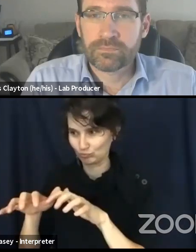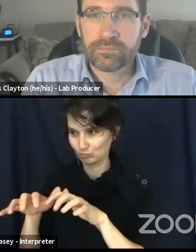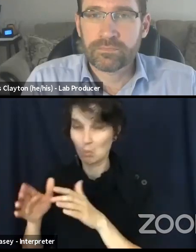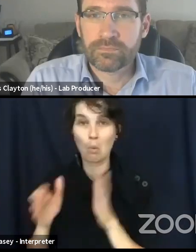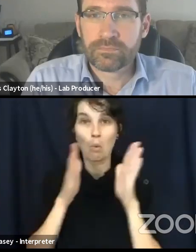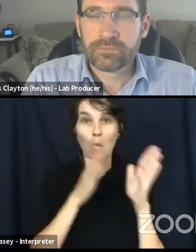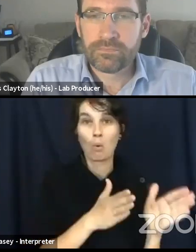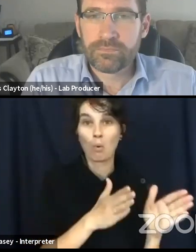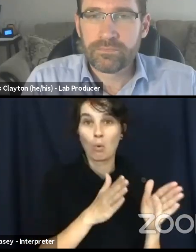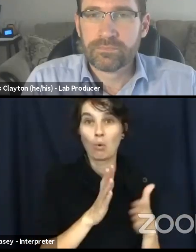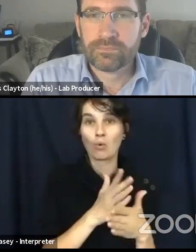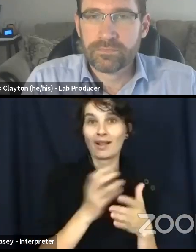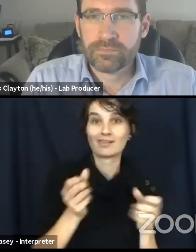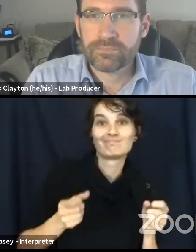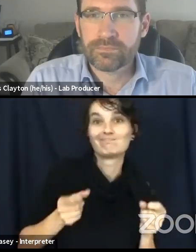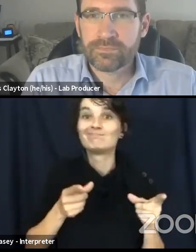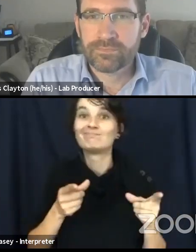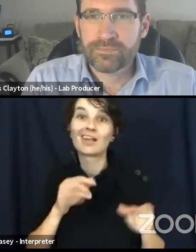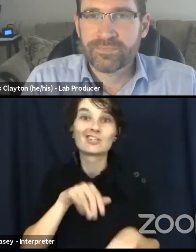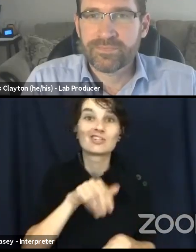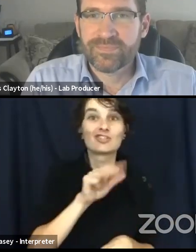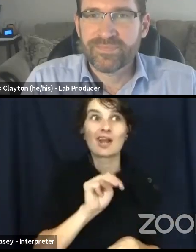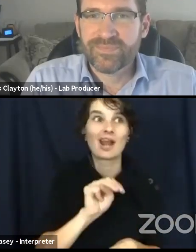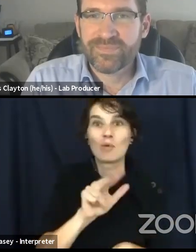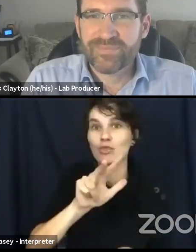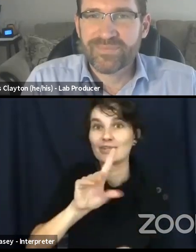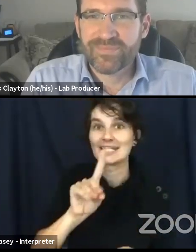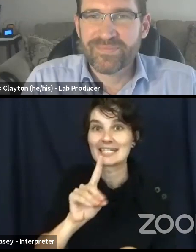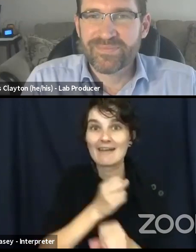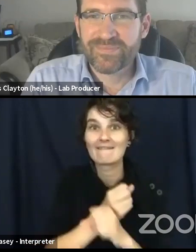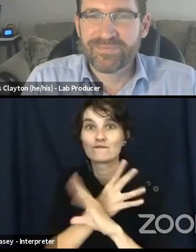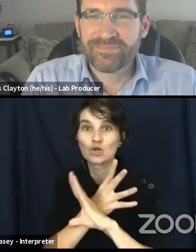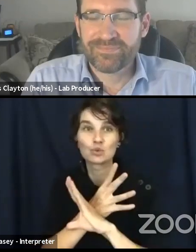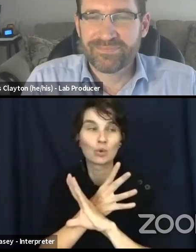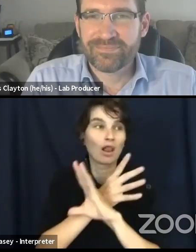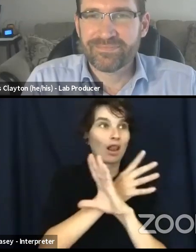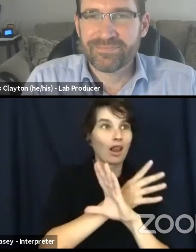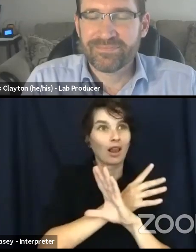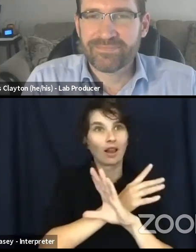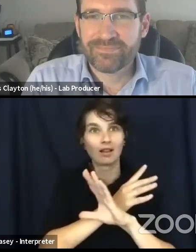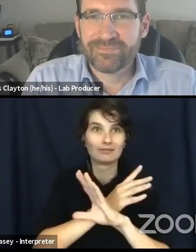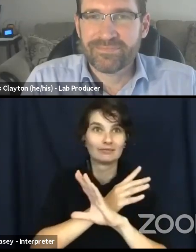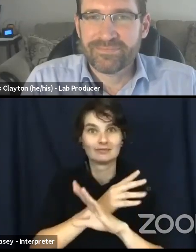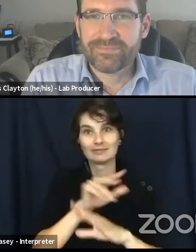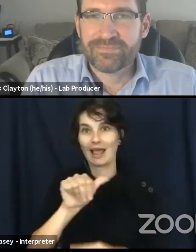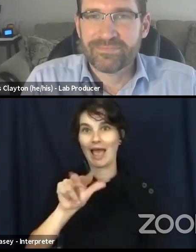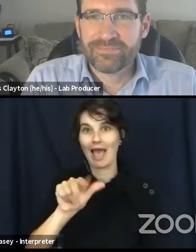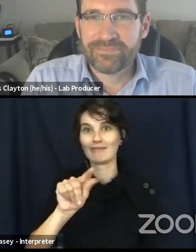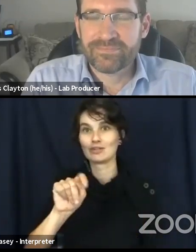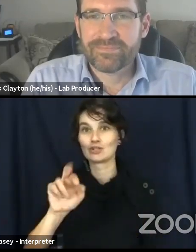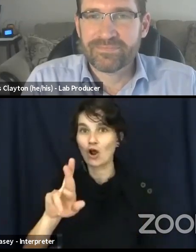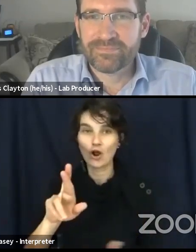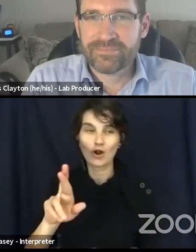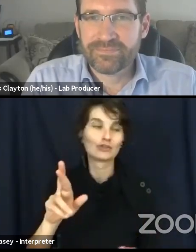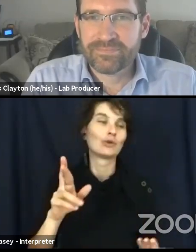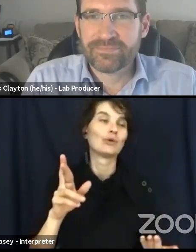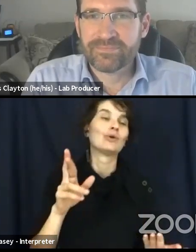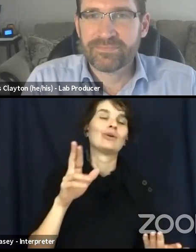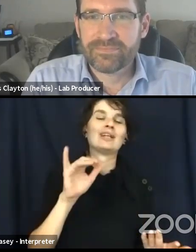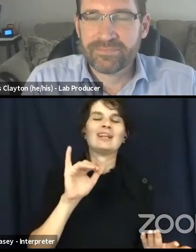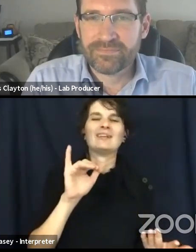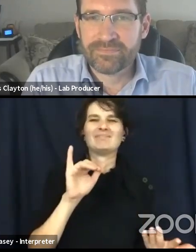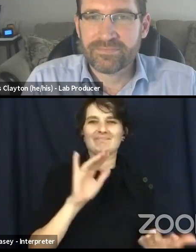improvise and jam out in a 3D virtual avatar form and do all of these things. So all of that feels like